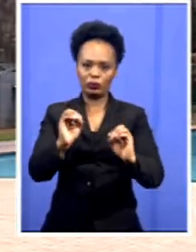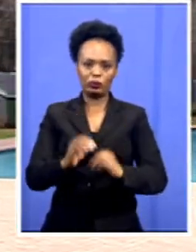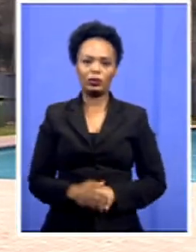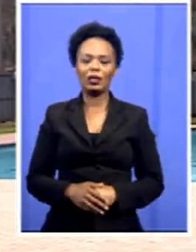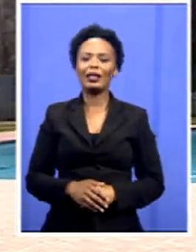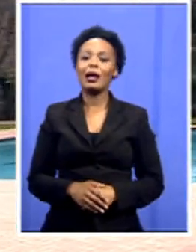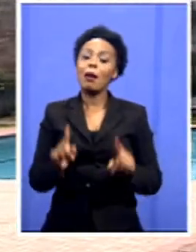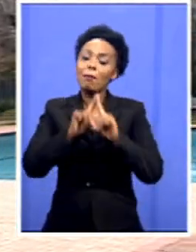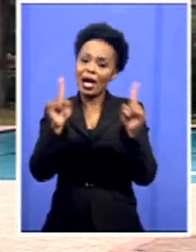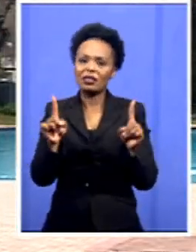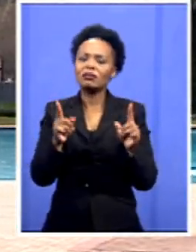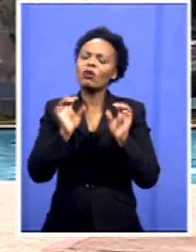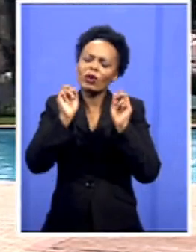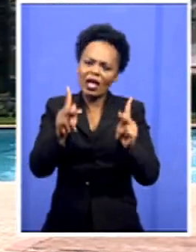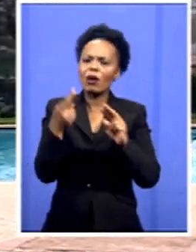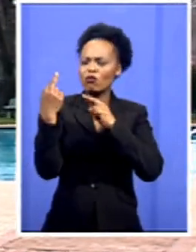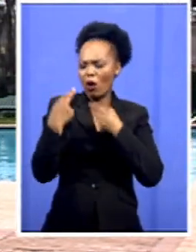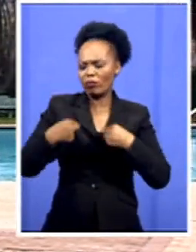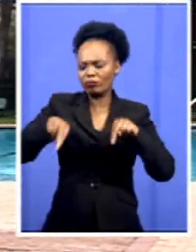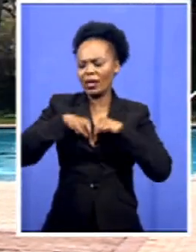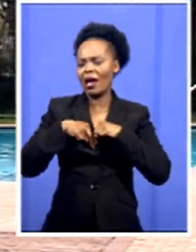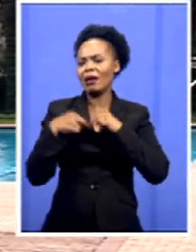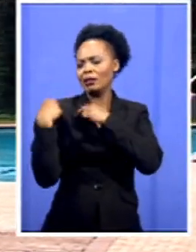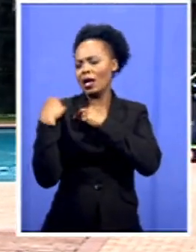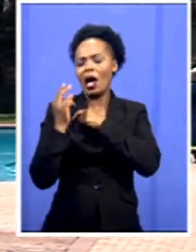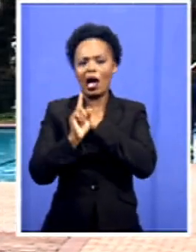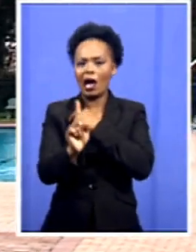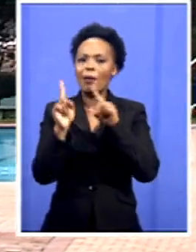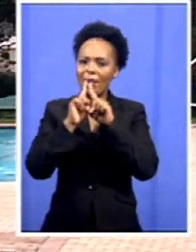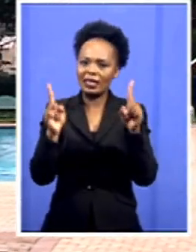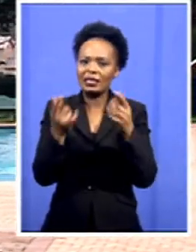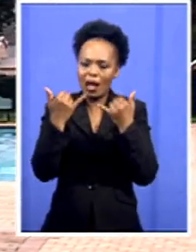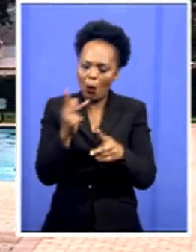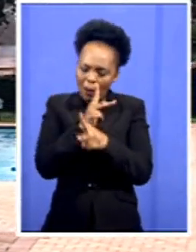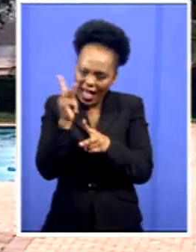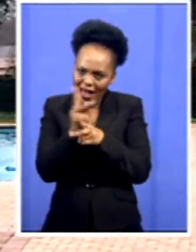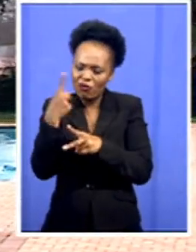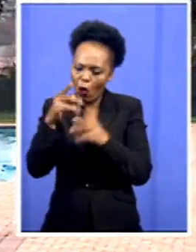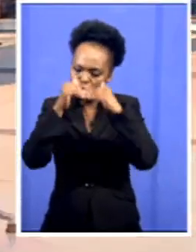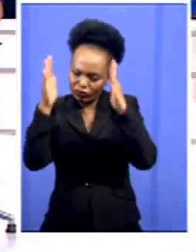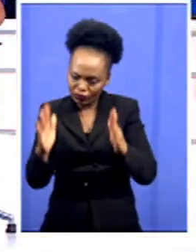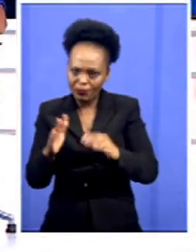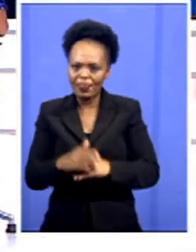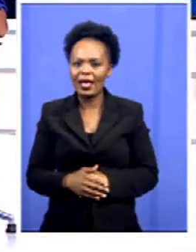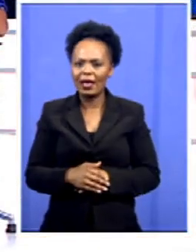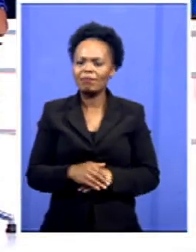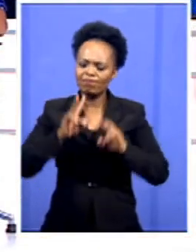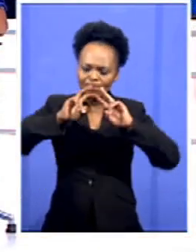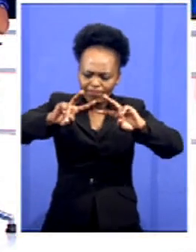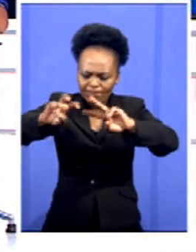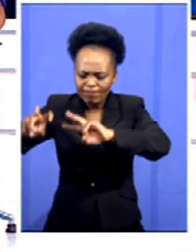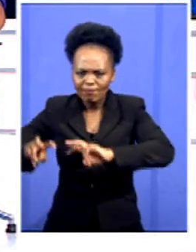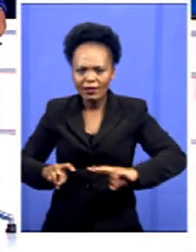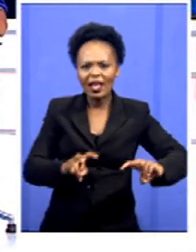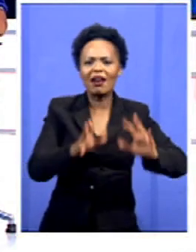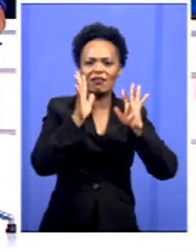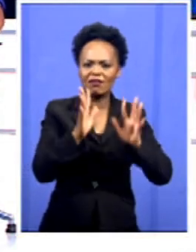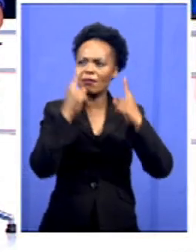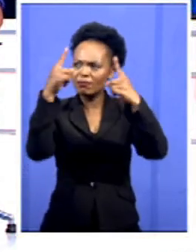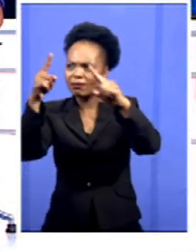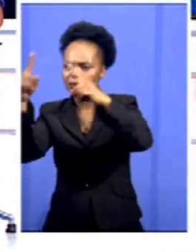competency, Sakina, what we've done is we've put together a human settlement plan. So we've done studies and we've gone out to our people,